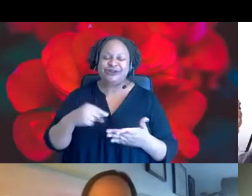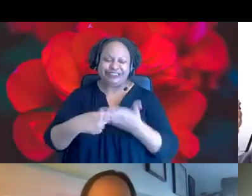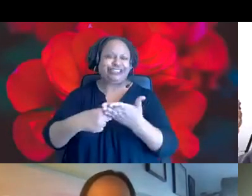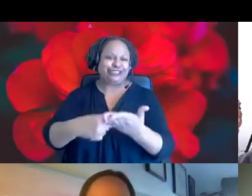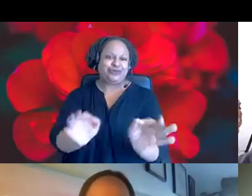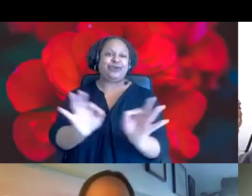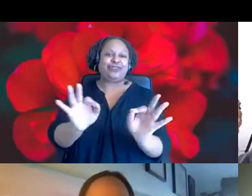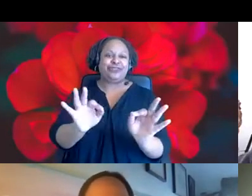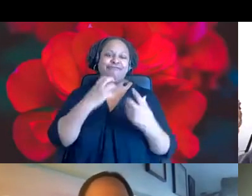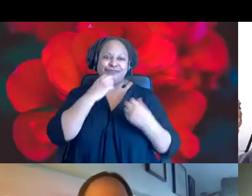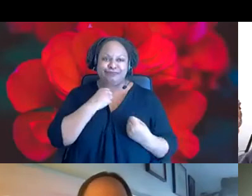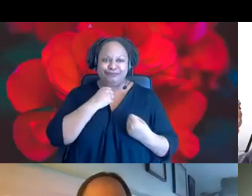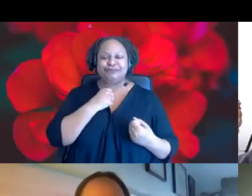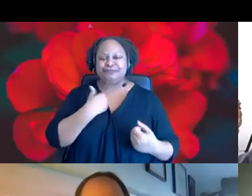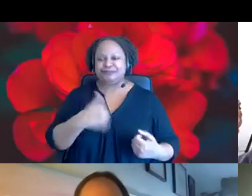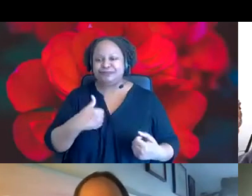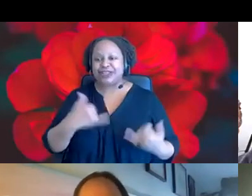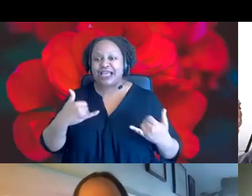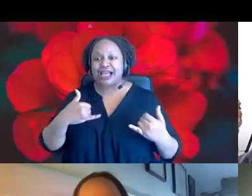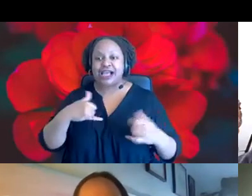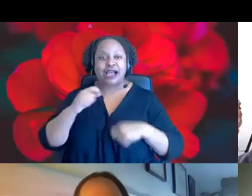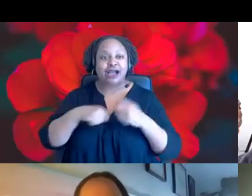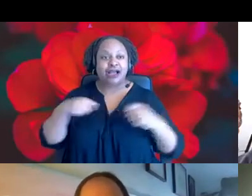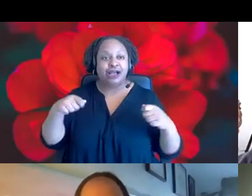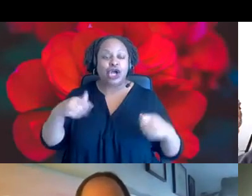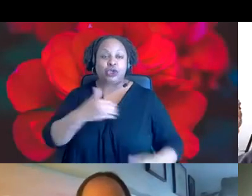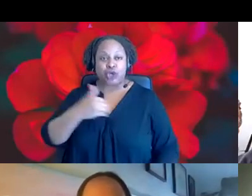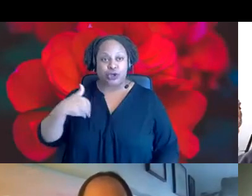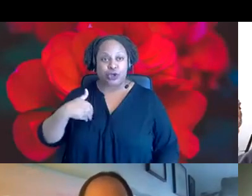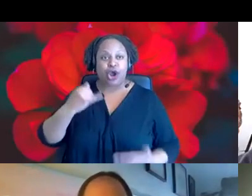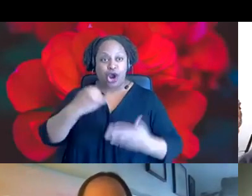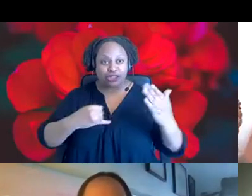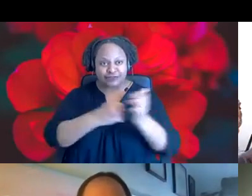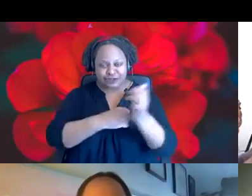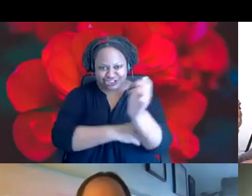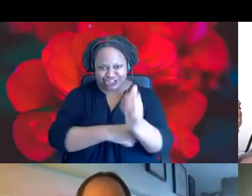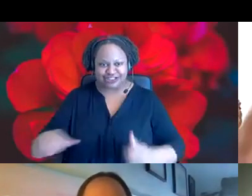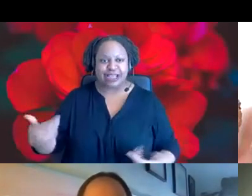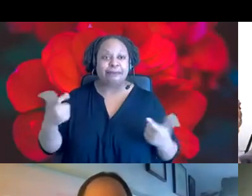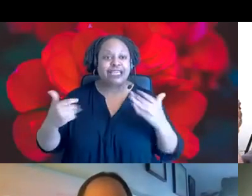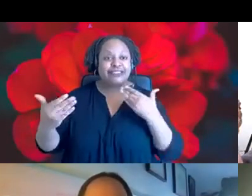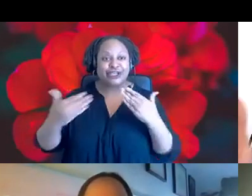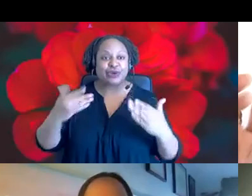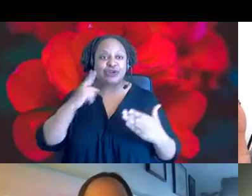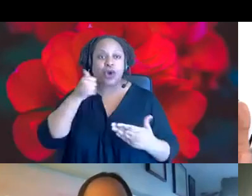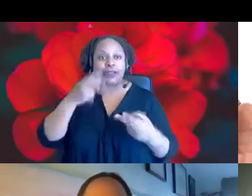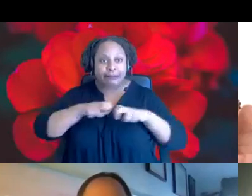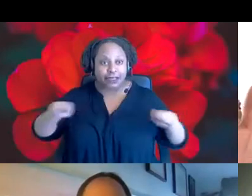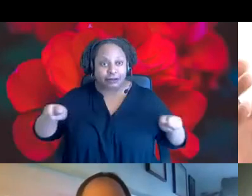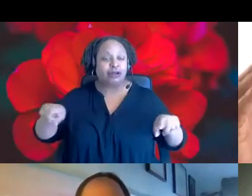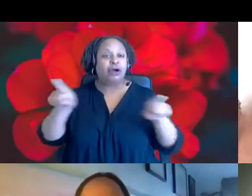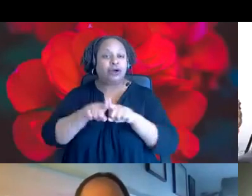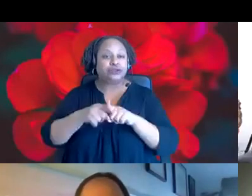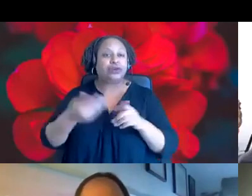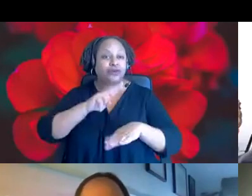I got to just do a little closing on behalf of the Toronto Arts Foundation. Again, huge thank you, not only to our panelists, but also of course